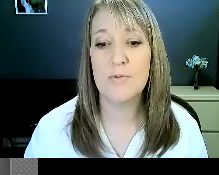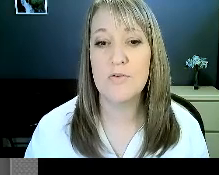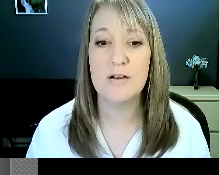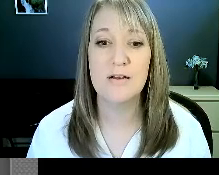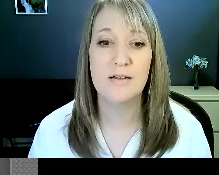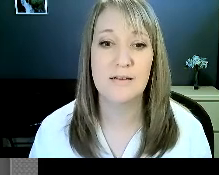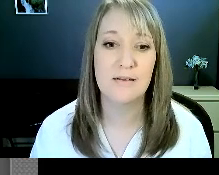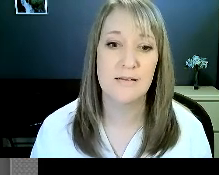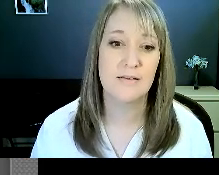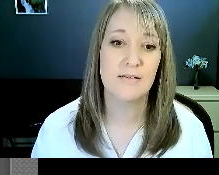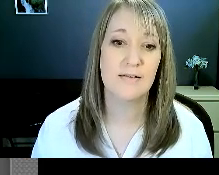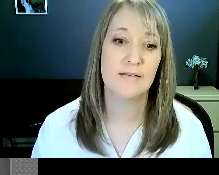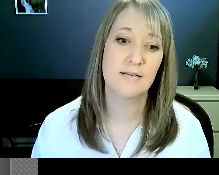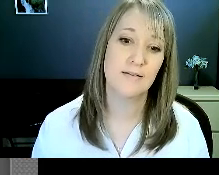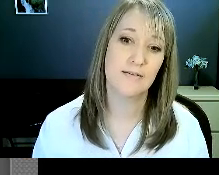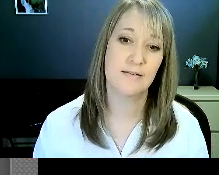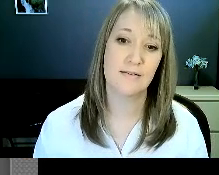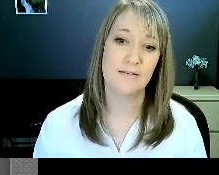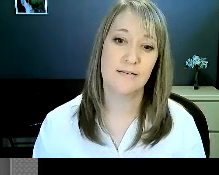And one more.